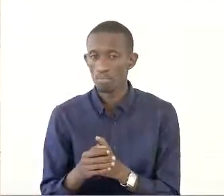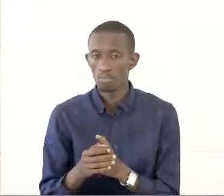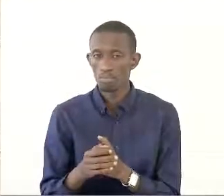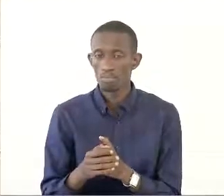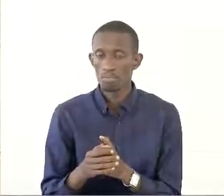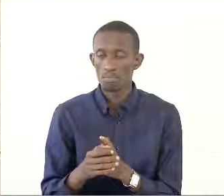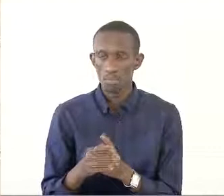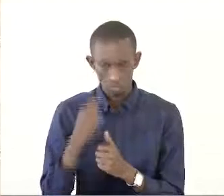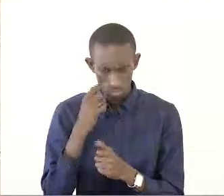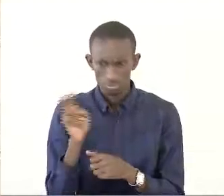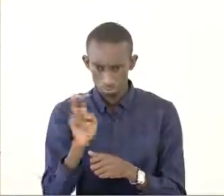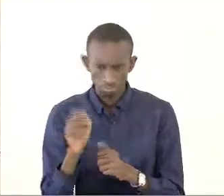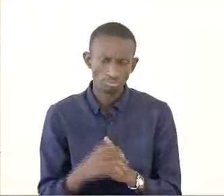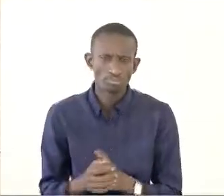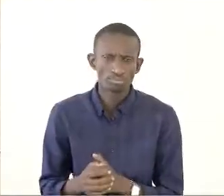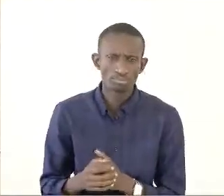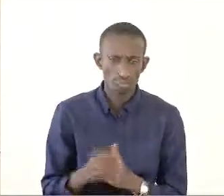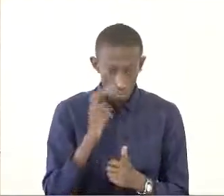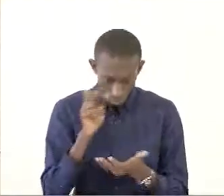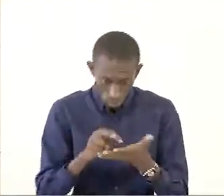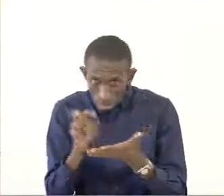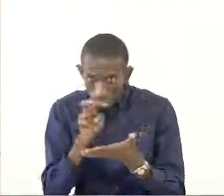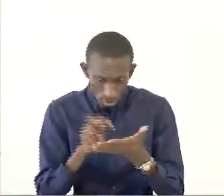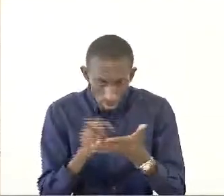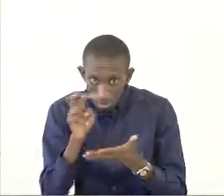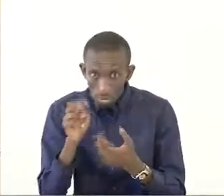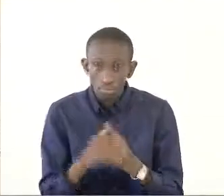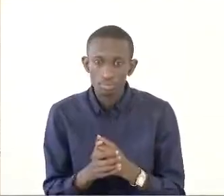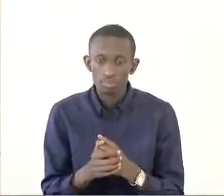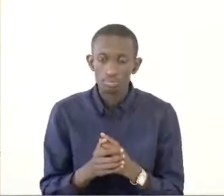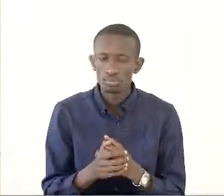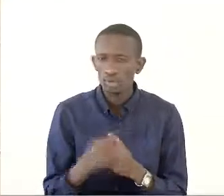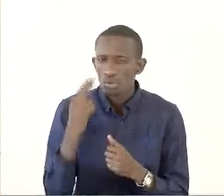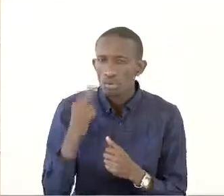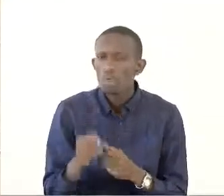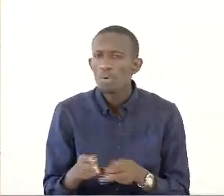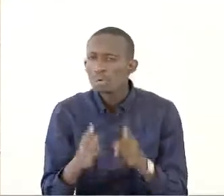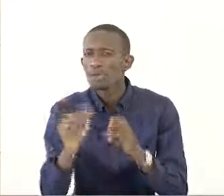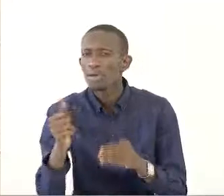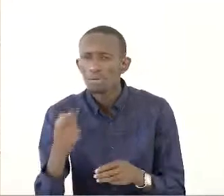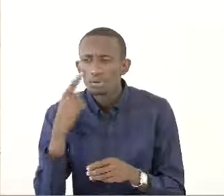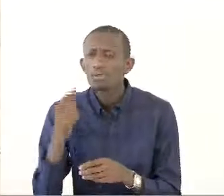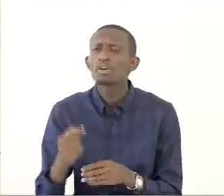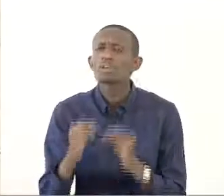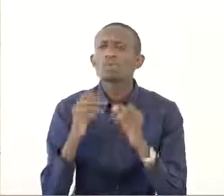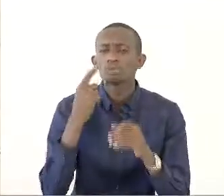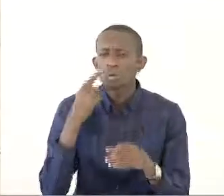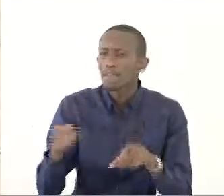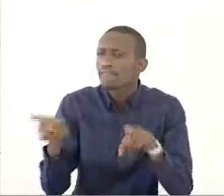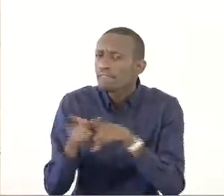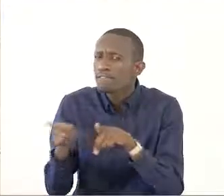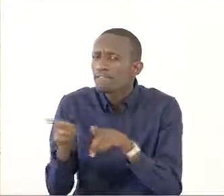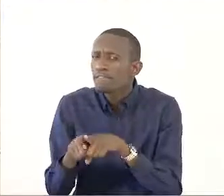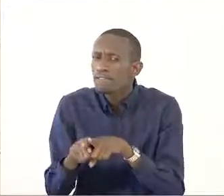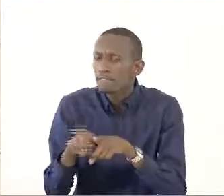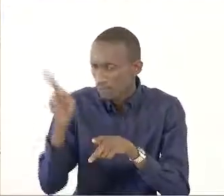to verify by using any other method and see if we get the same answer as when you use the graph